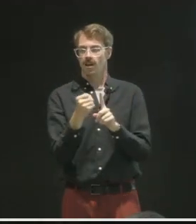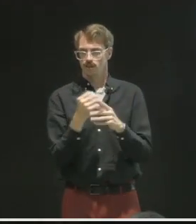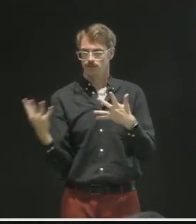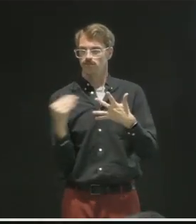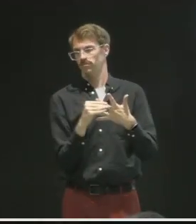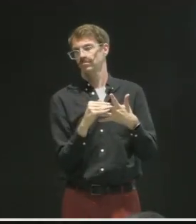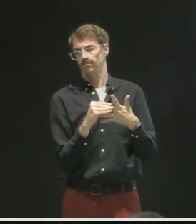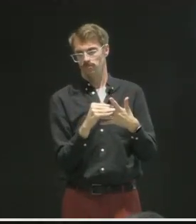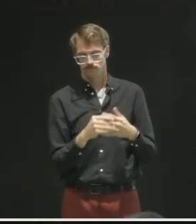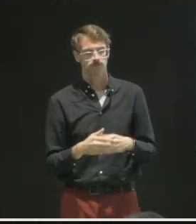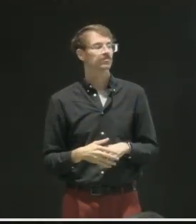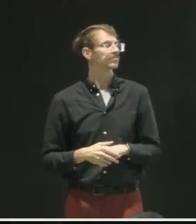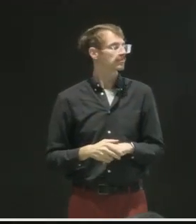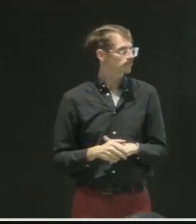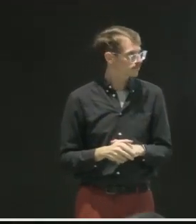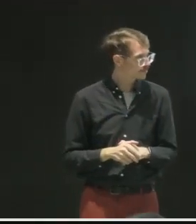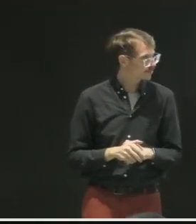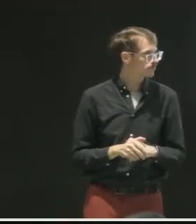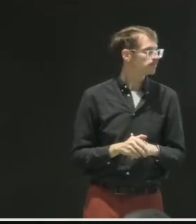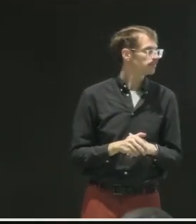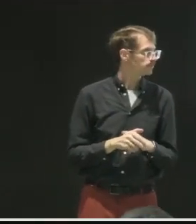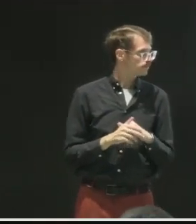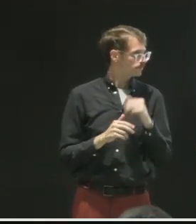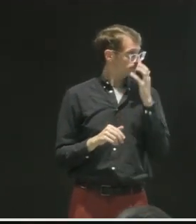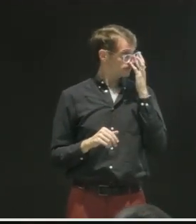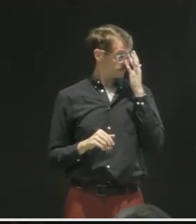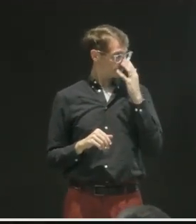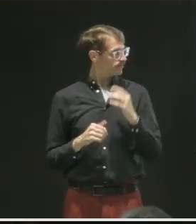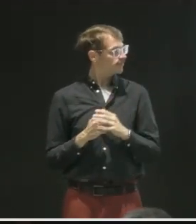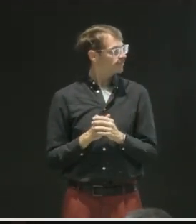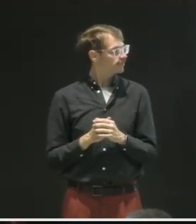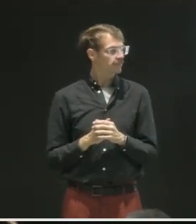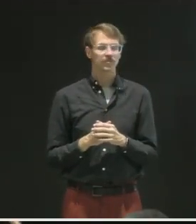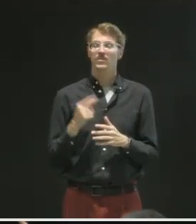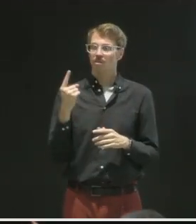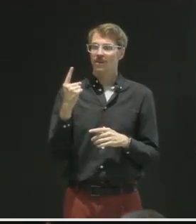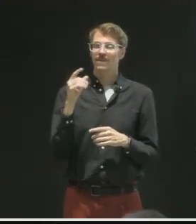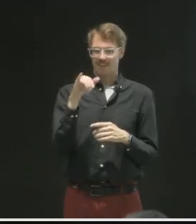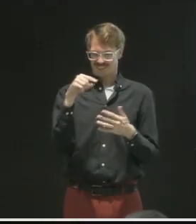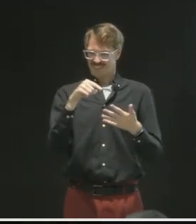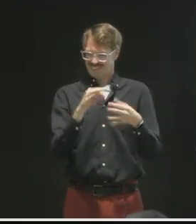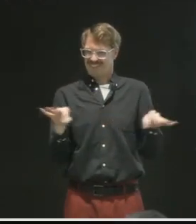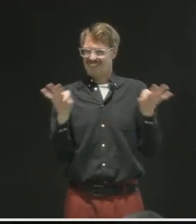building is another key way that we have been working with countries to build